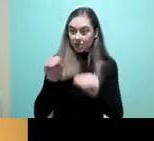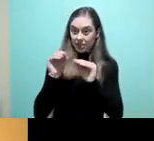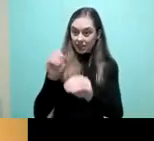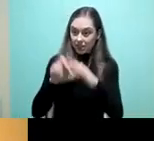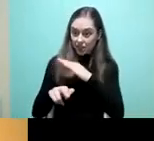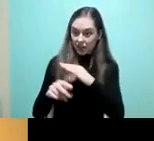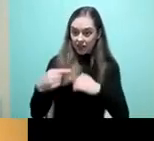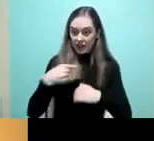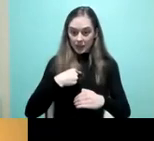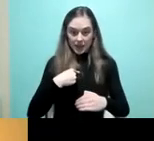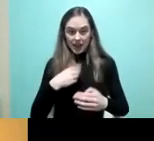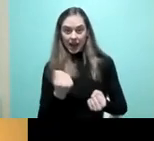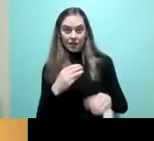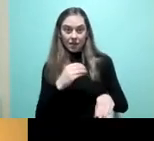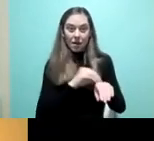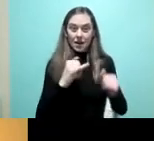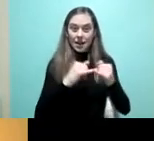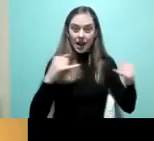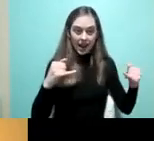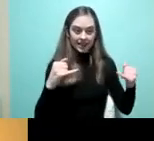So communicate your plan, communication.